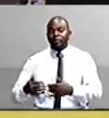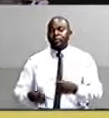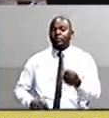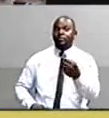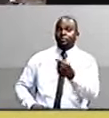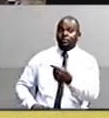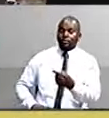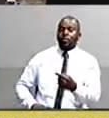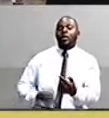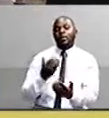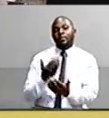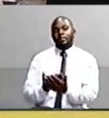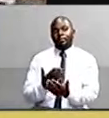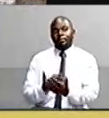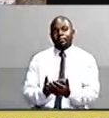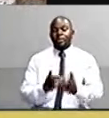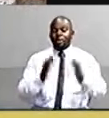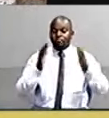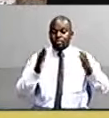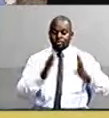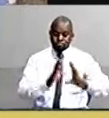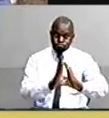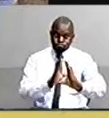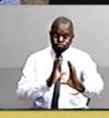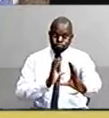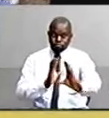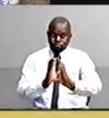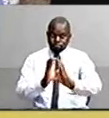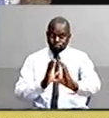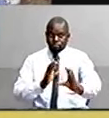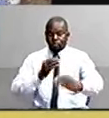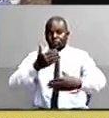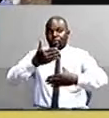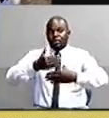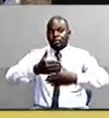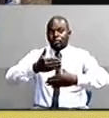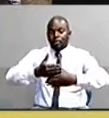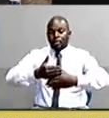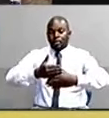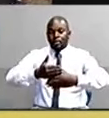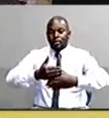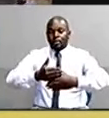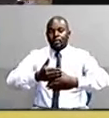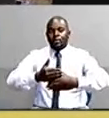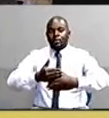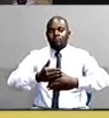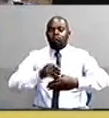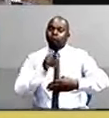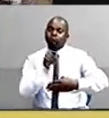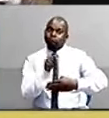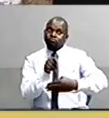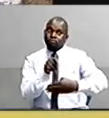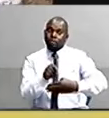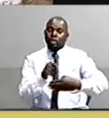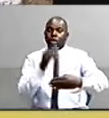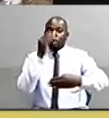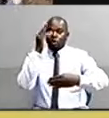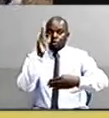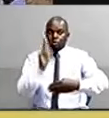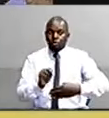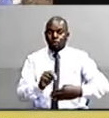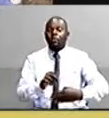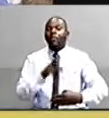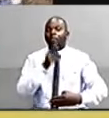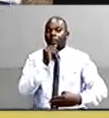we put a bigger channel on the border, since it will be no man's land,